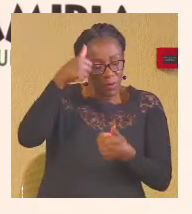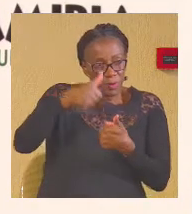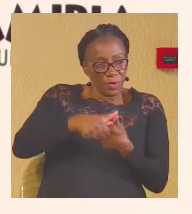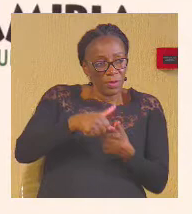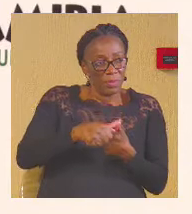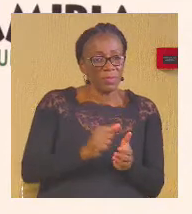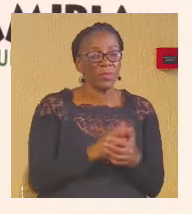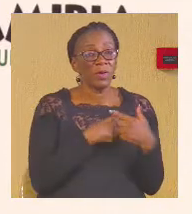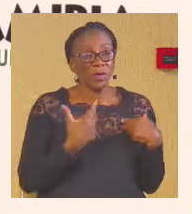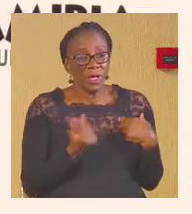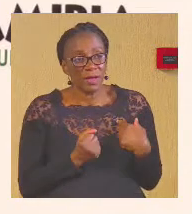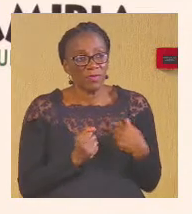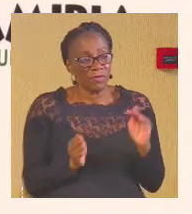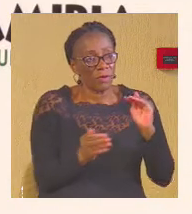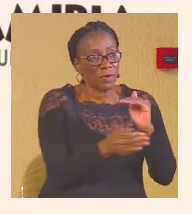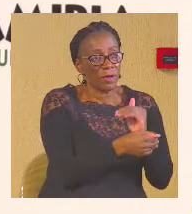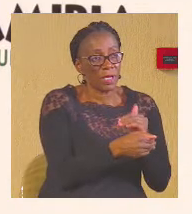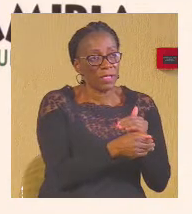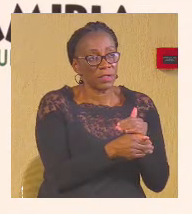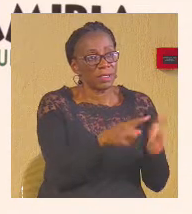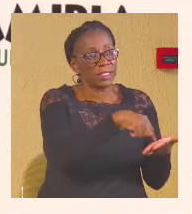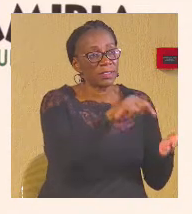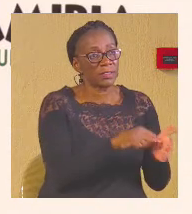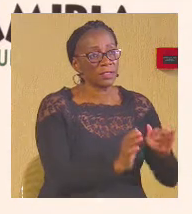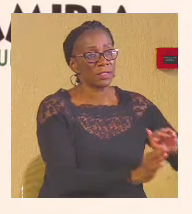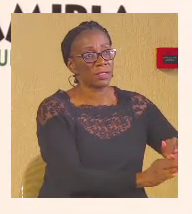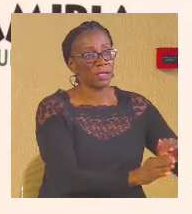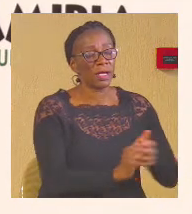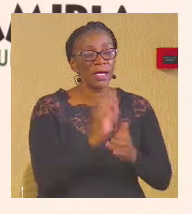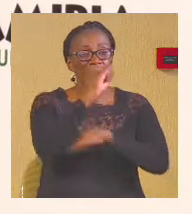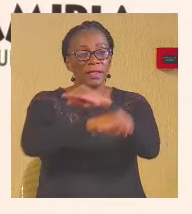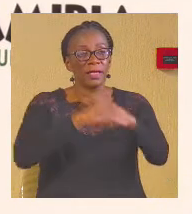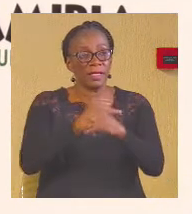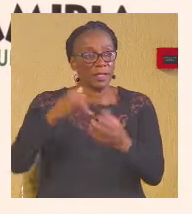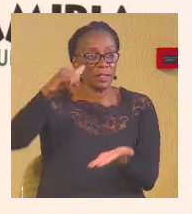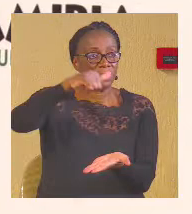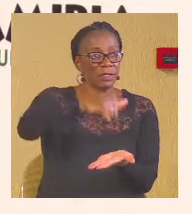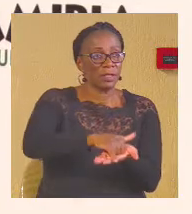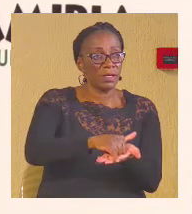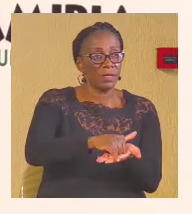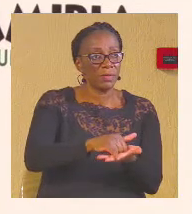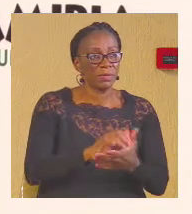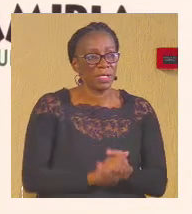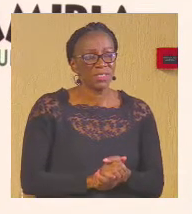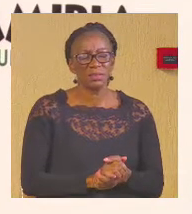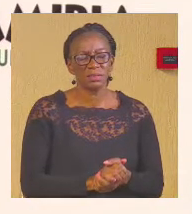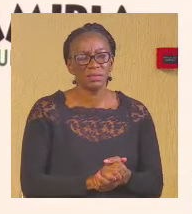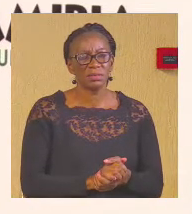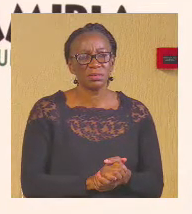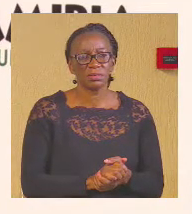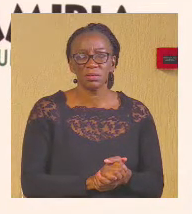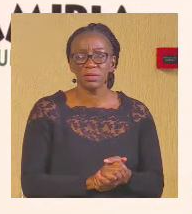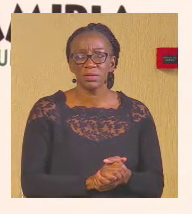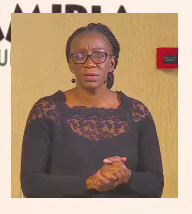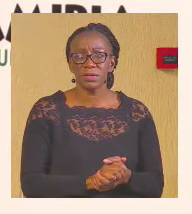an isolation center at the Windhoek International Airport, a military hospital has been put up